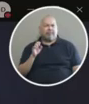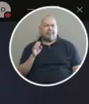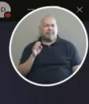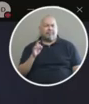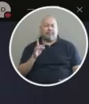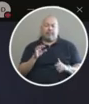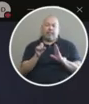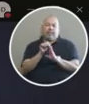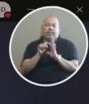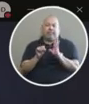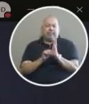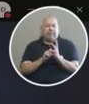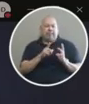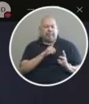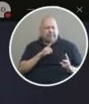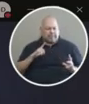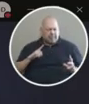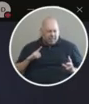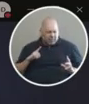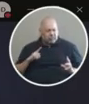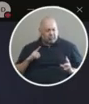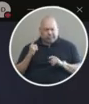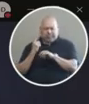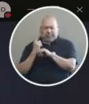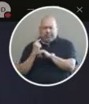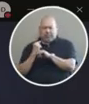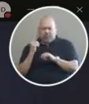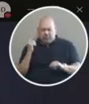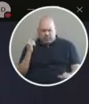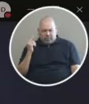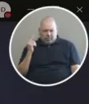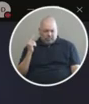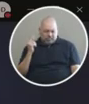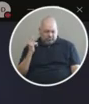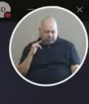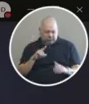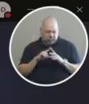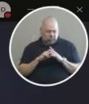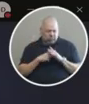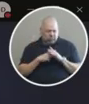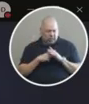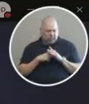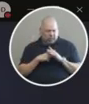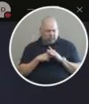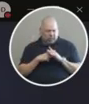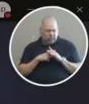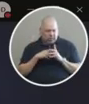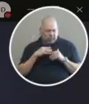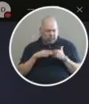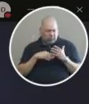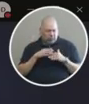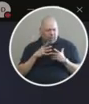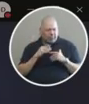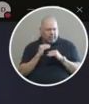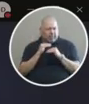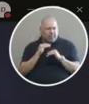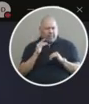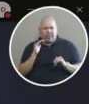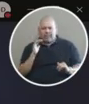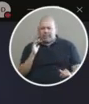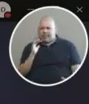The state legislature last year started the process by